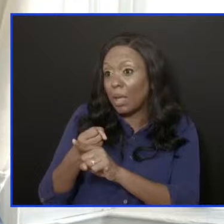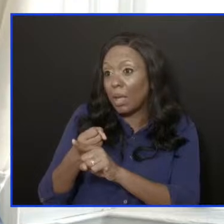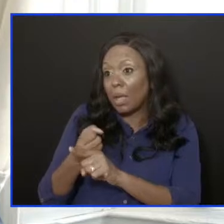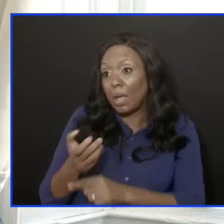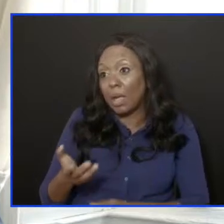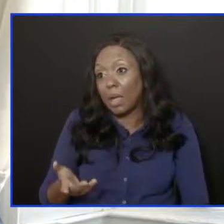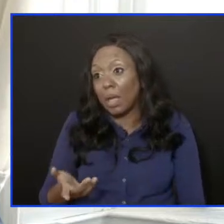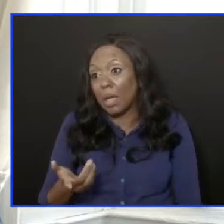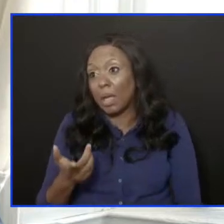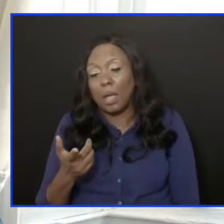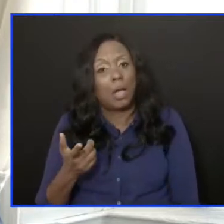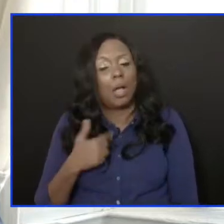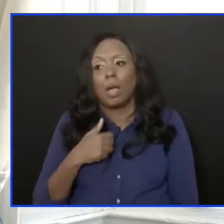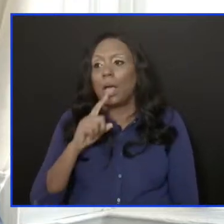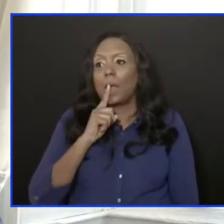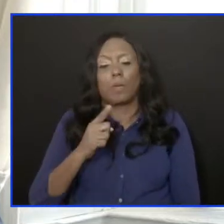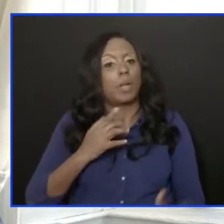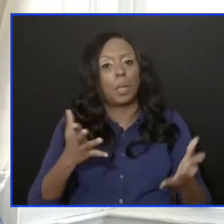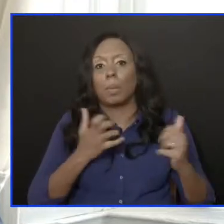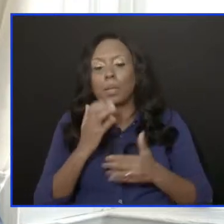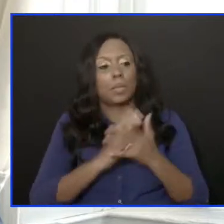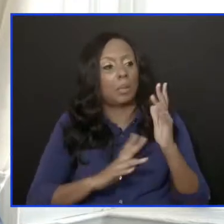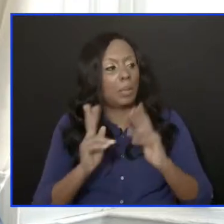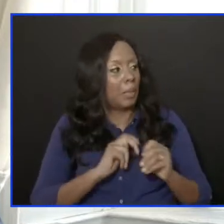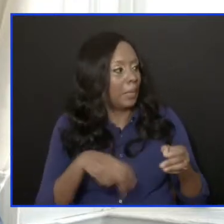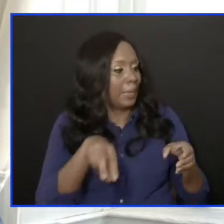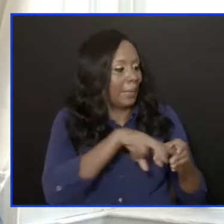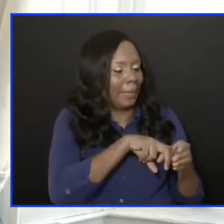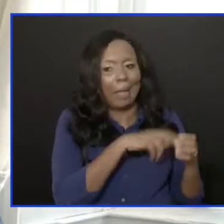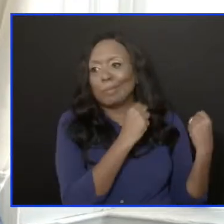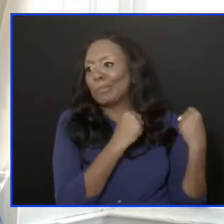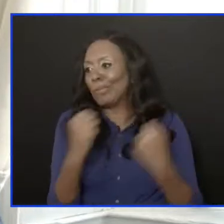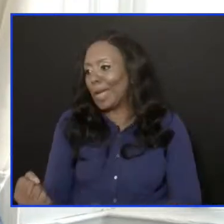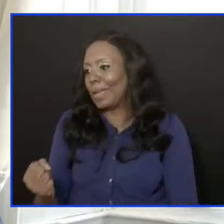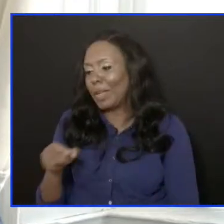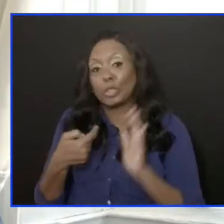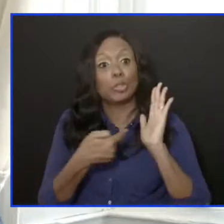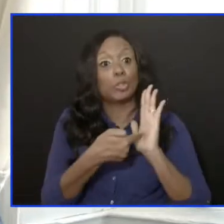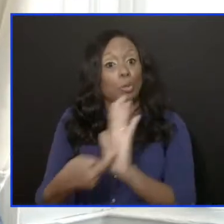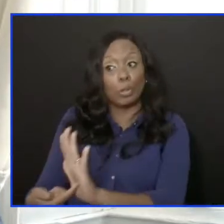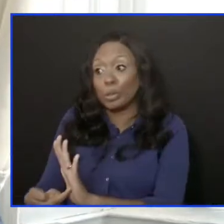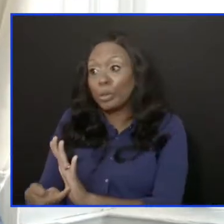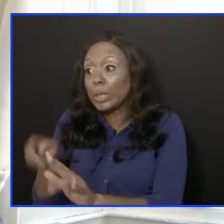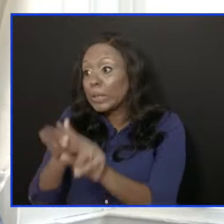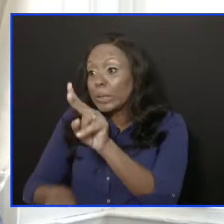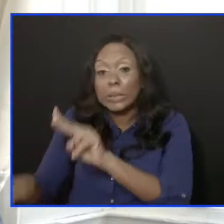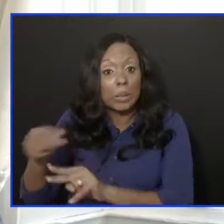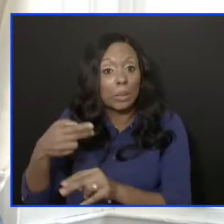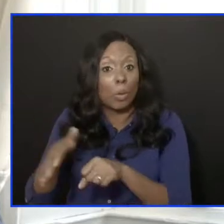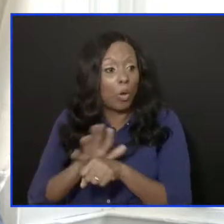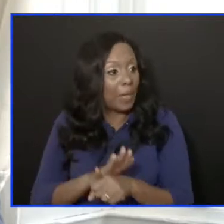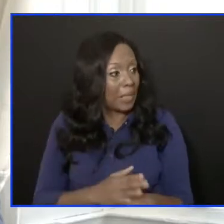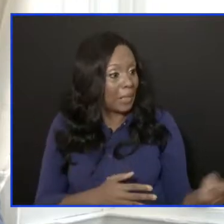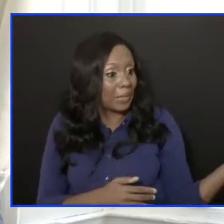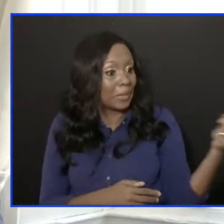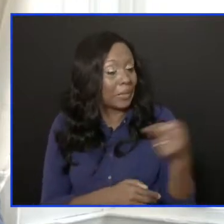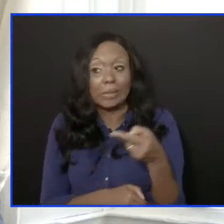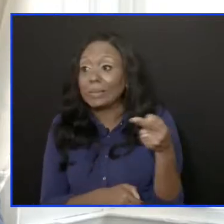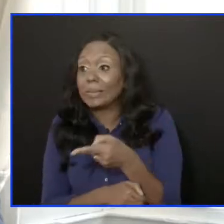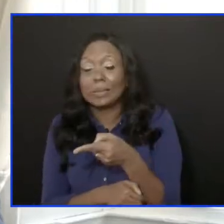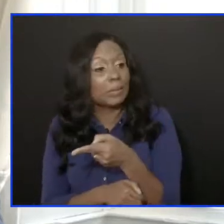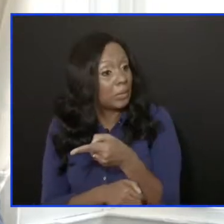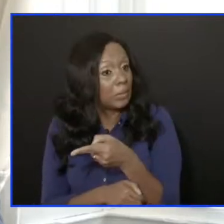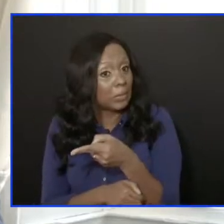take you down to our primary isolation and see the stark reality of the consequences of COVID. I've always said, in my last statement here,